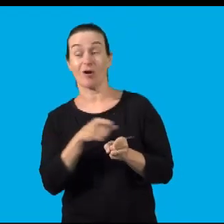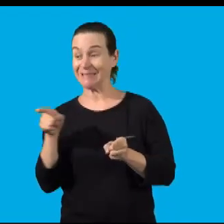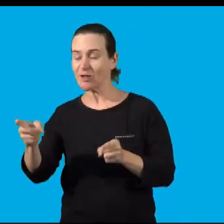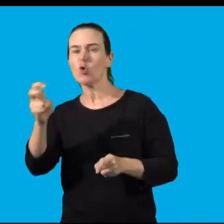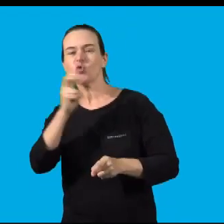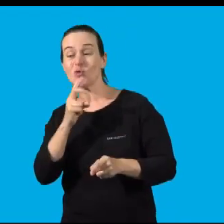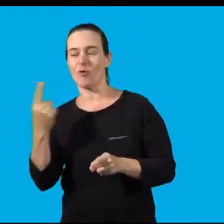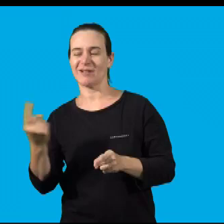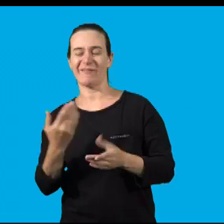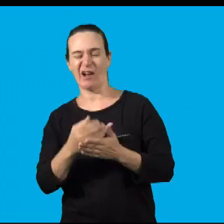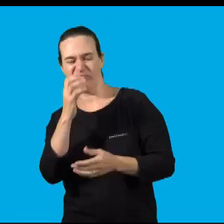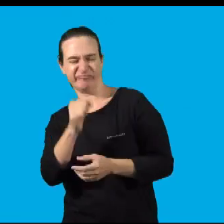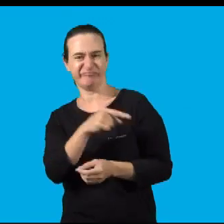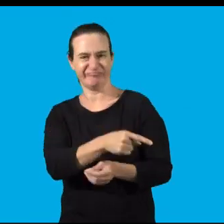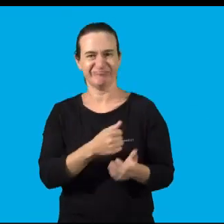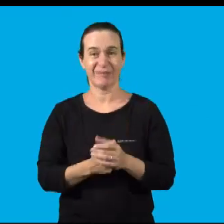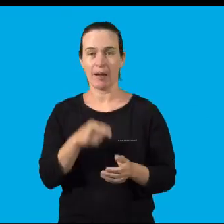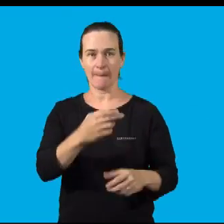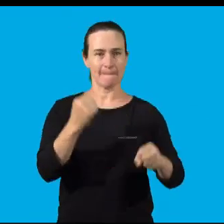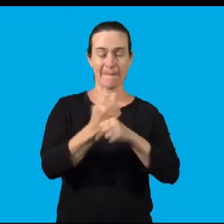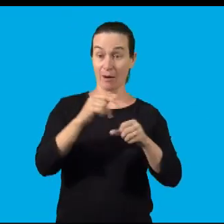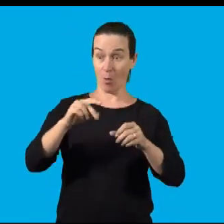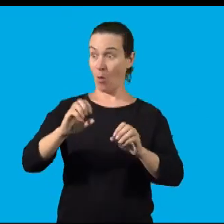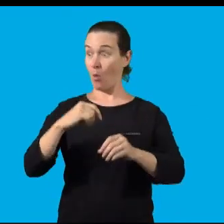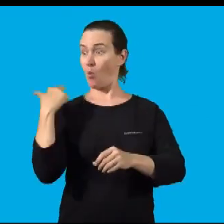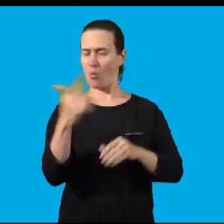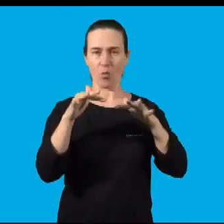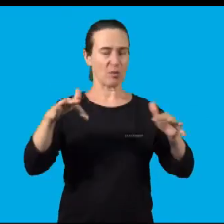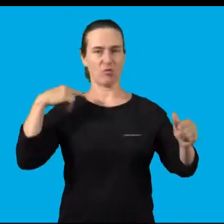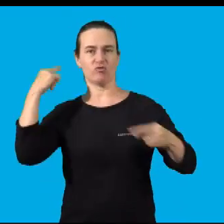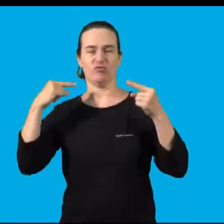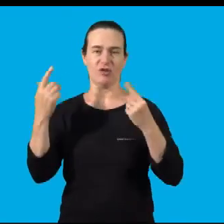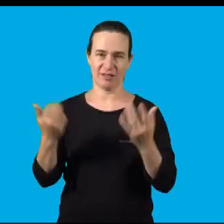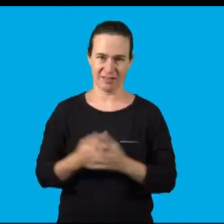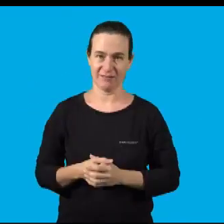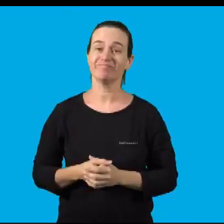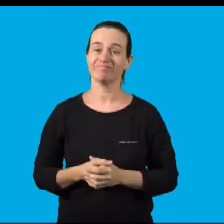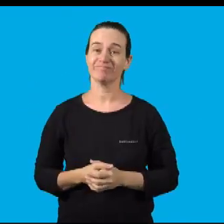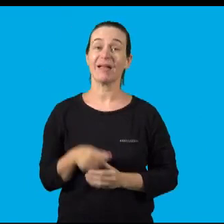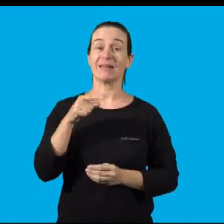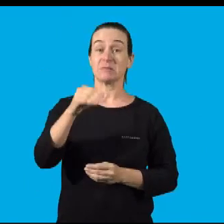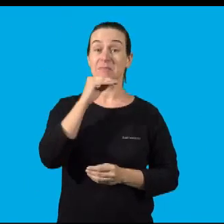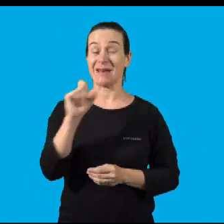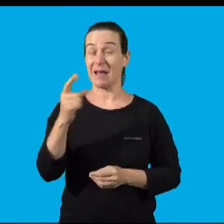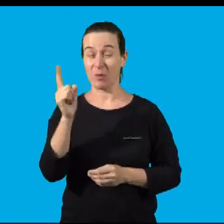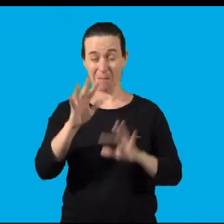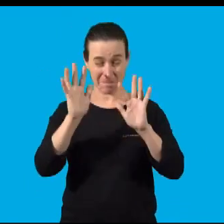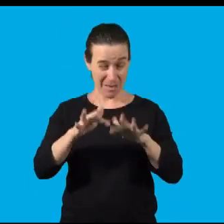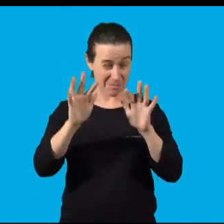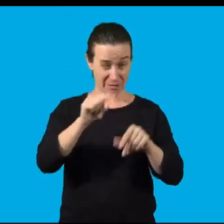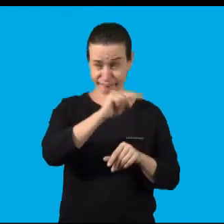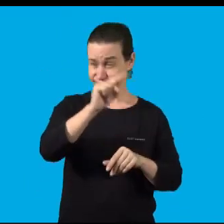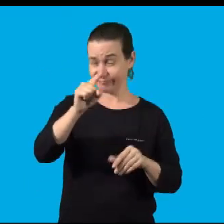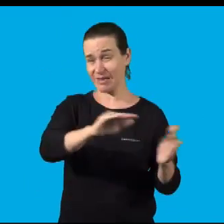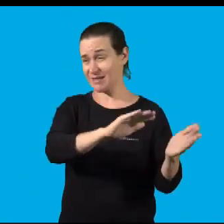for personal vendettas, and the mass hysteria it causes is the major conflict in the play. This leads to the deaths